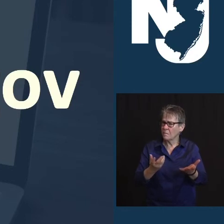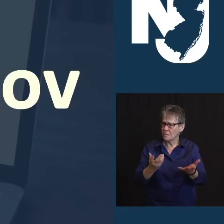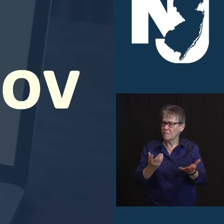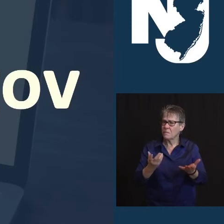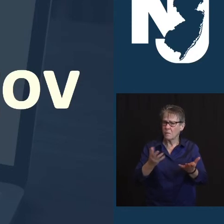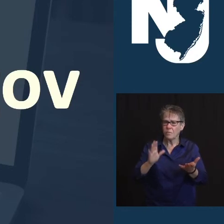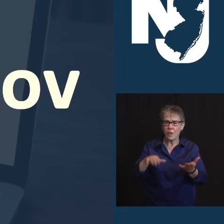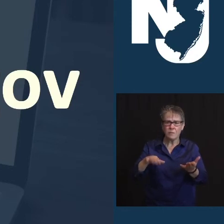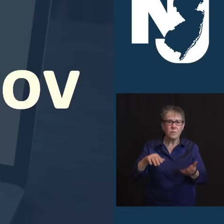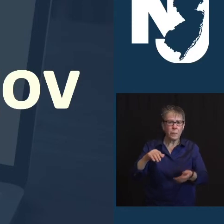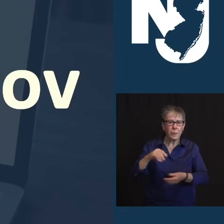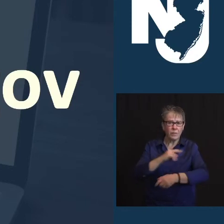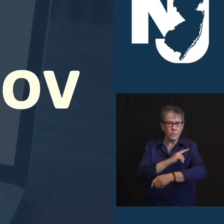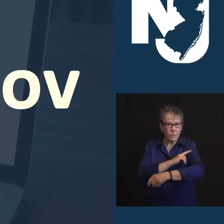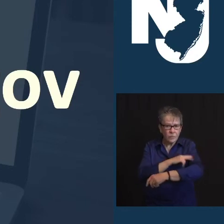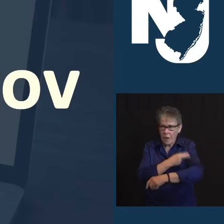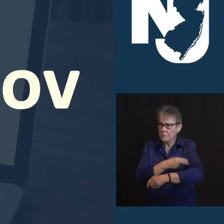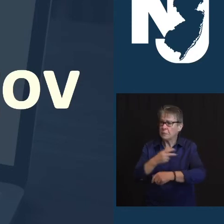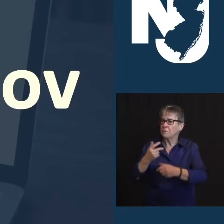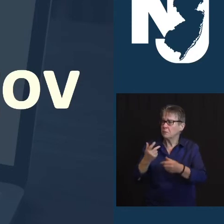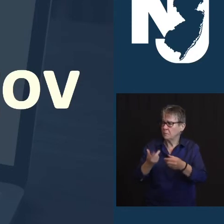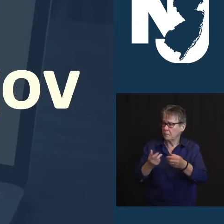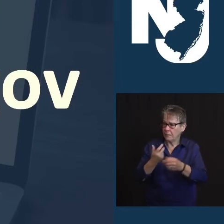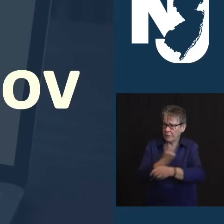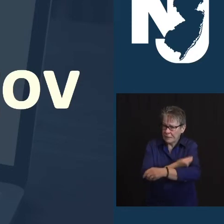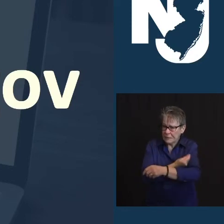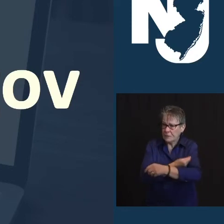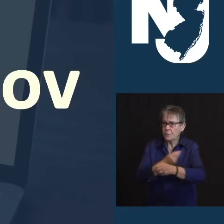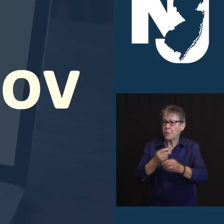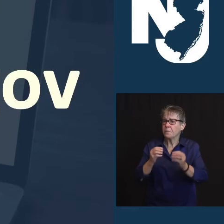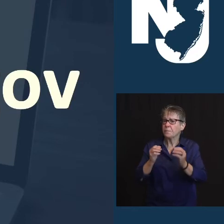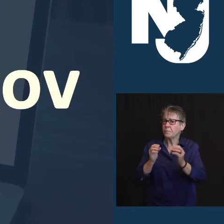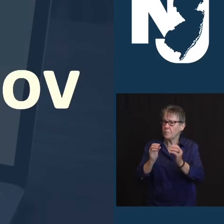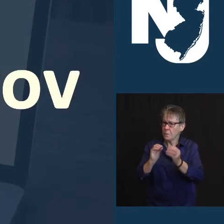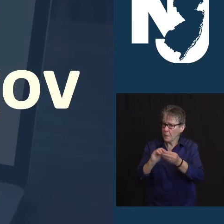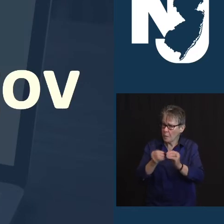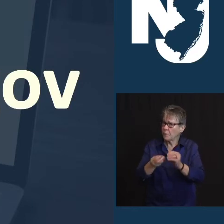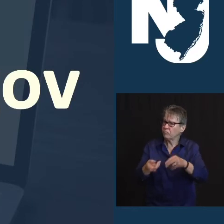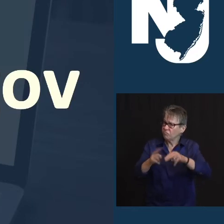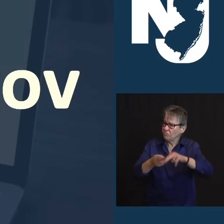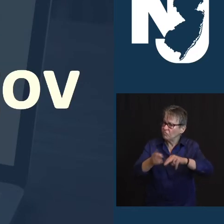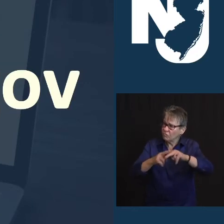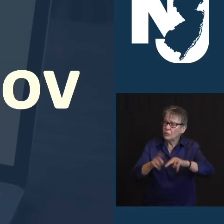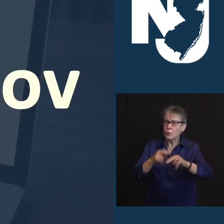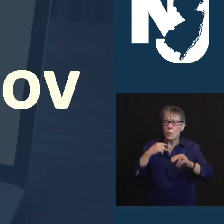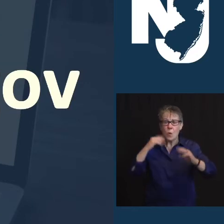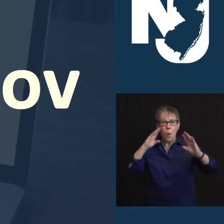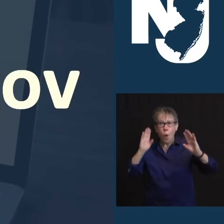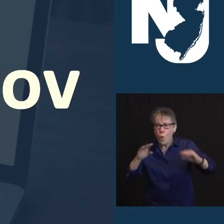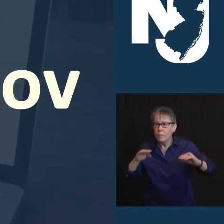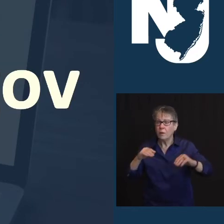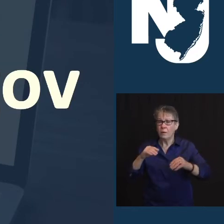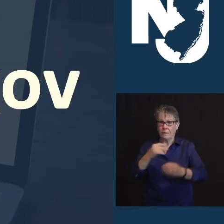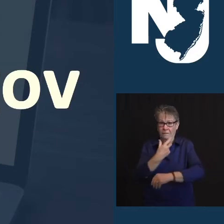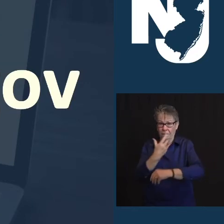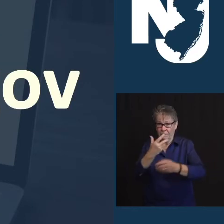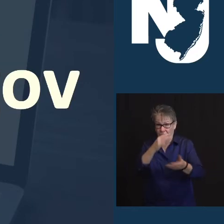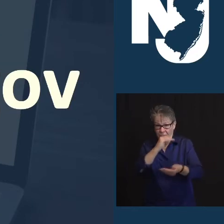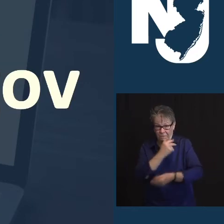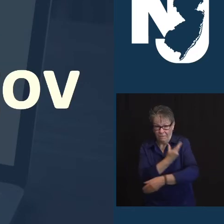our supply increases. But until then, social distancing, wearing a face mask, washing your hands, and using common